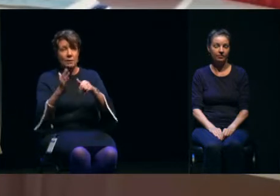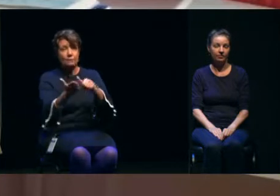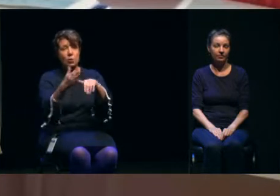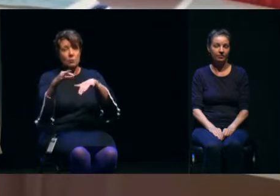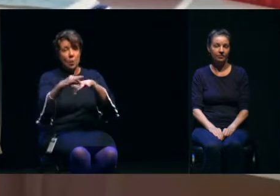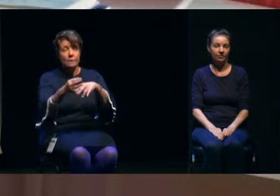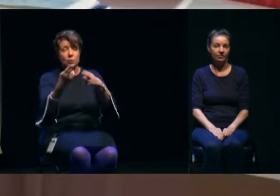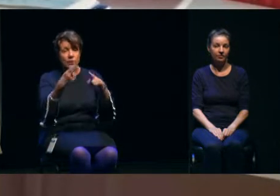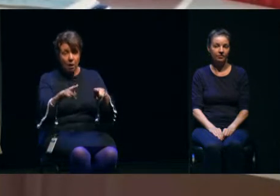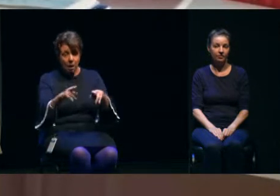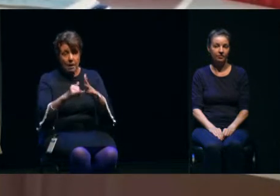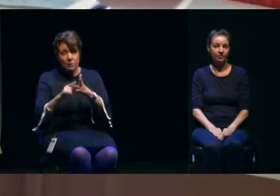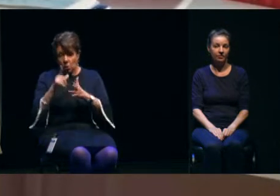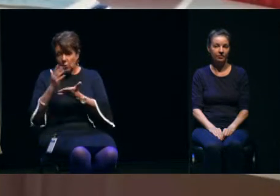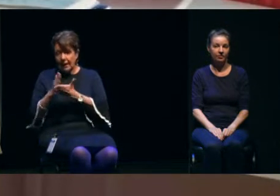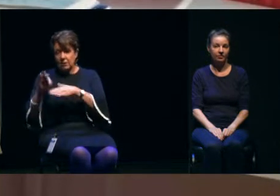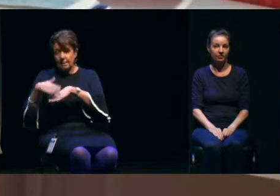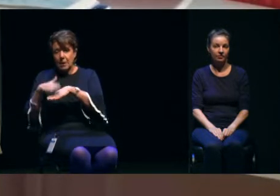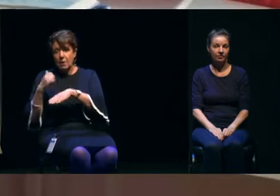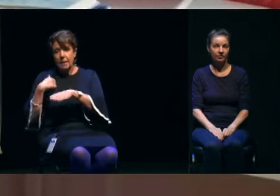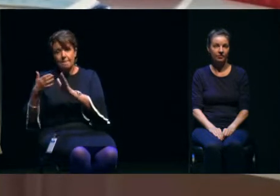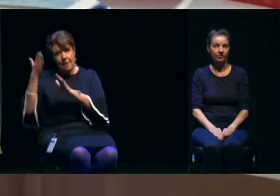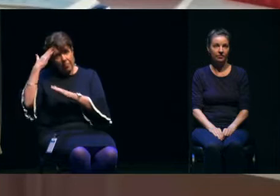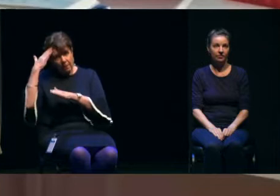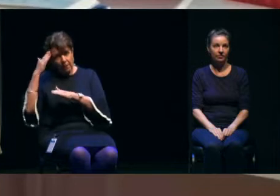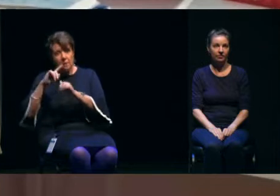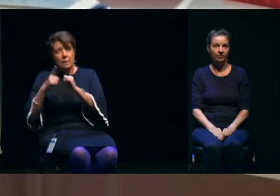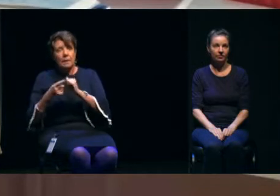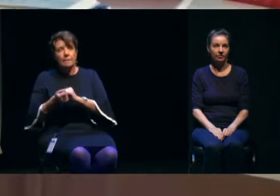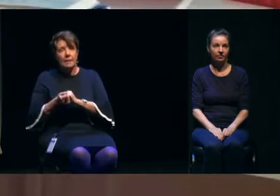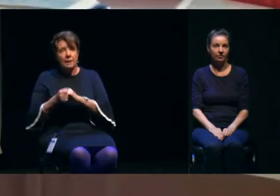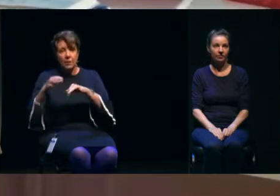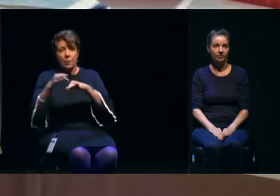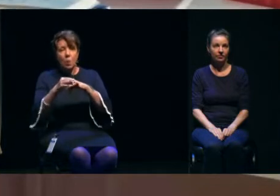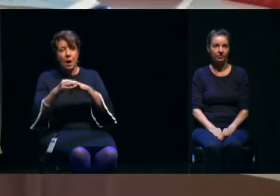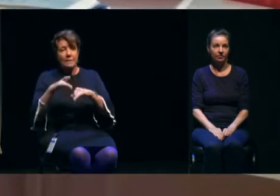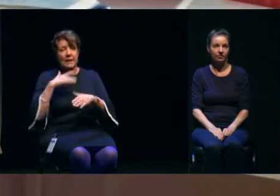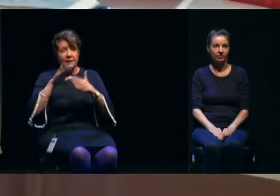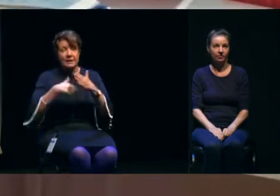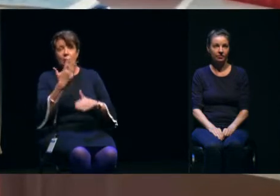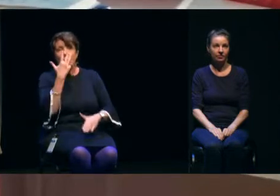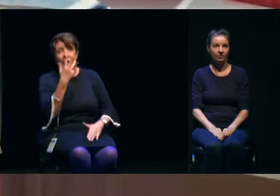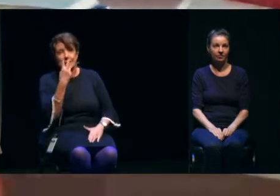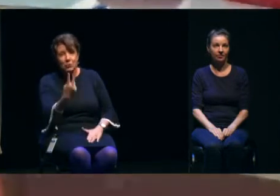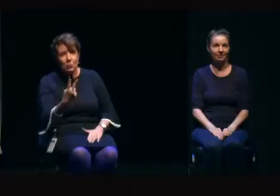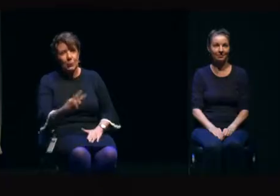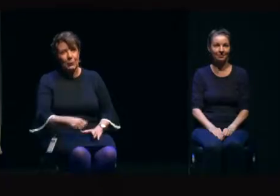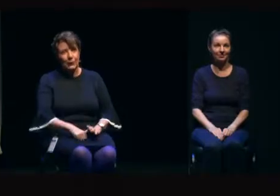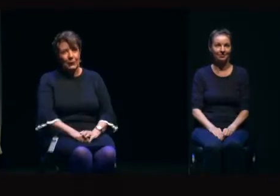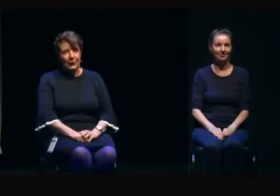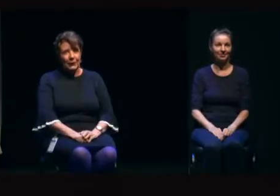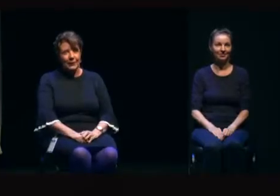to die so that he could marry my mother. But the wife lived to be 92.